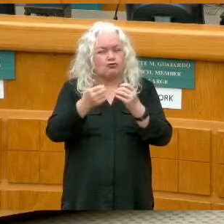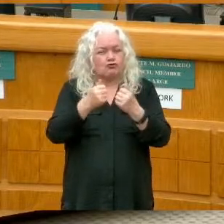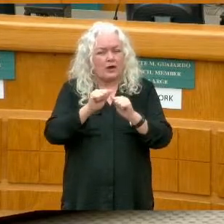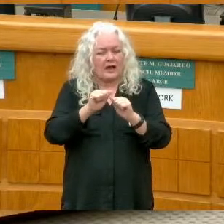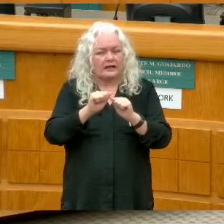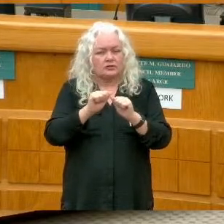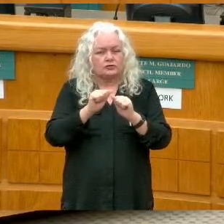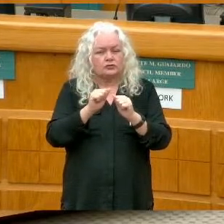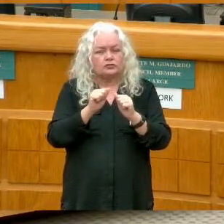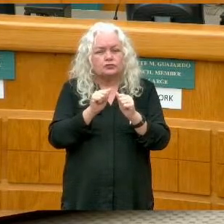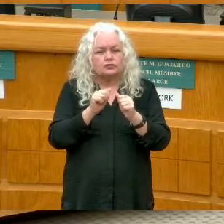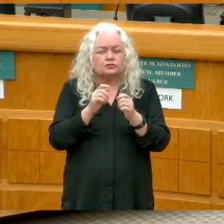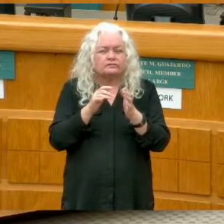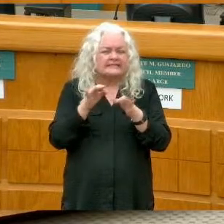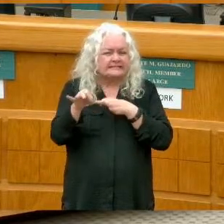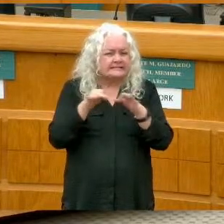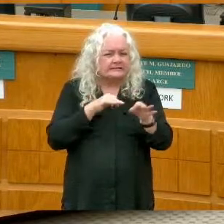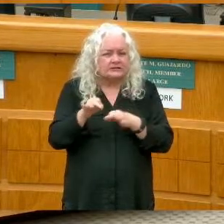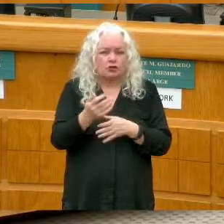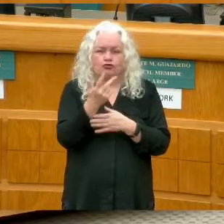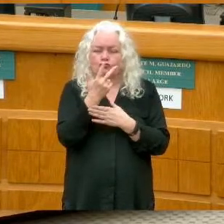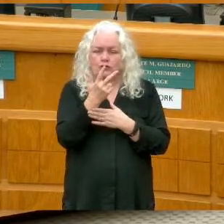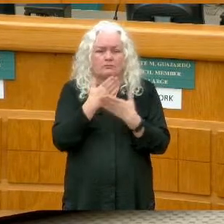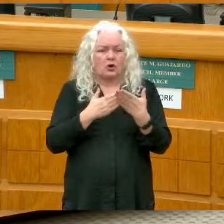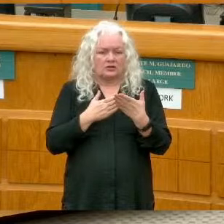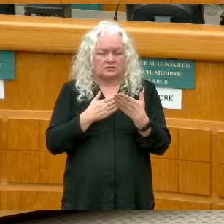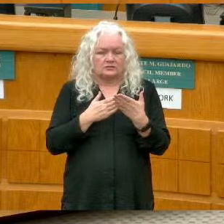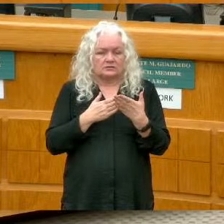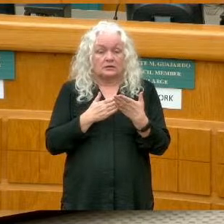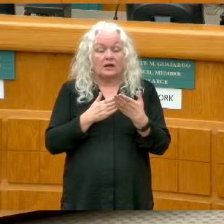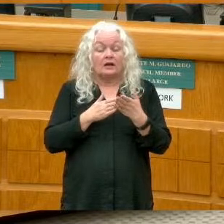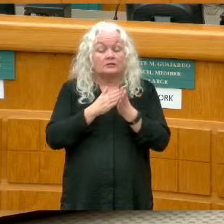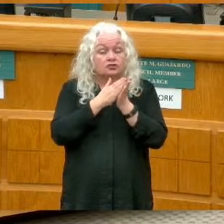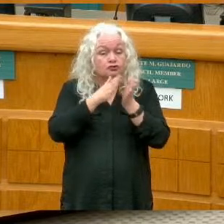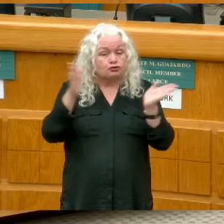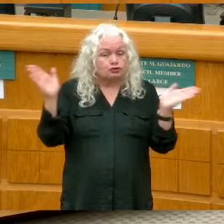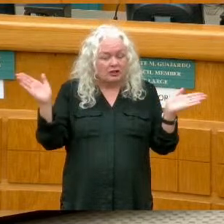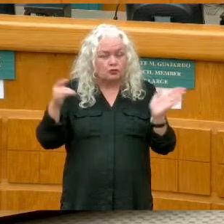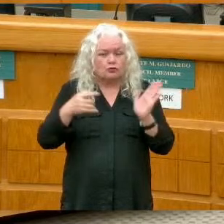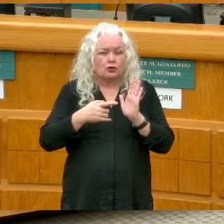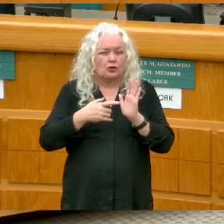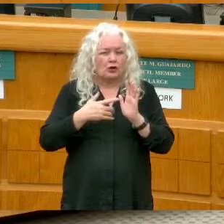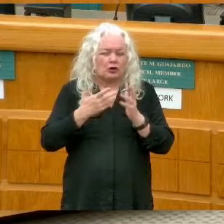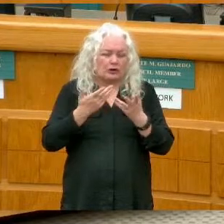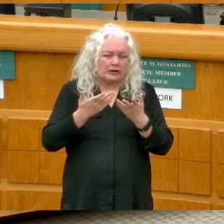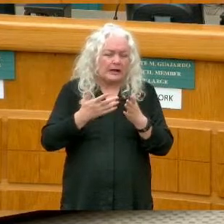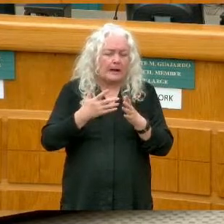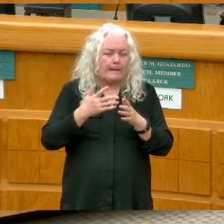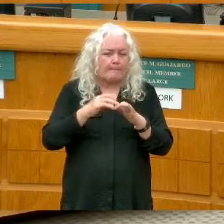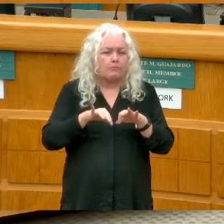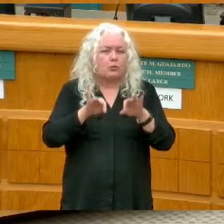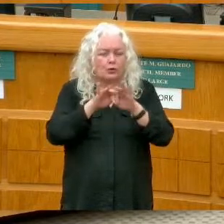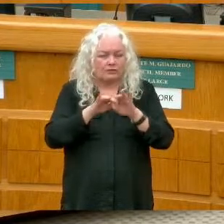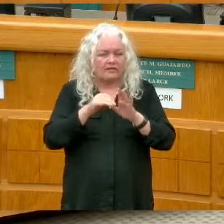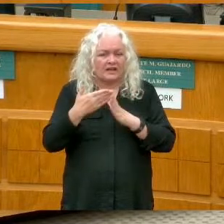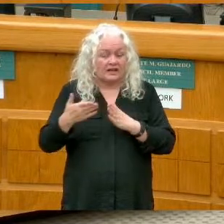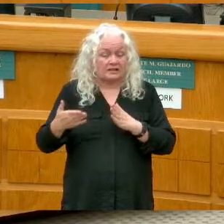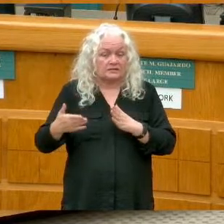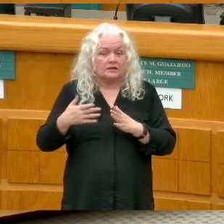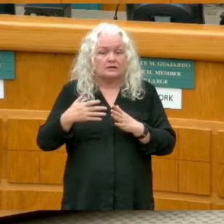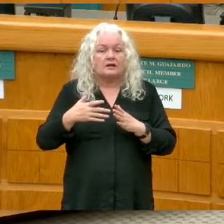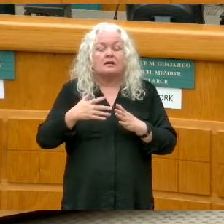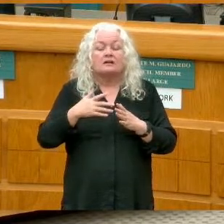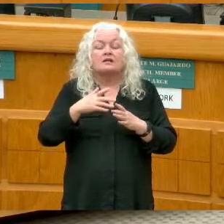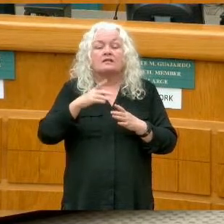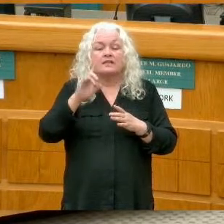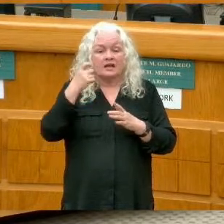take you through these, just 3 slides, to just kind of give you some general highlights and guidance. The governor's orders are online on the